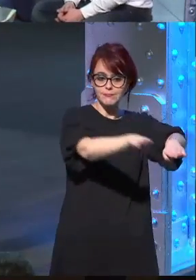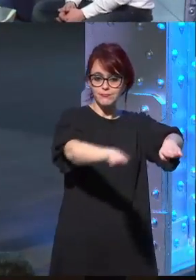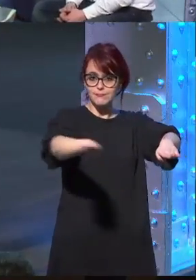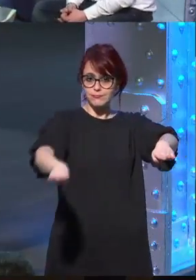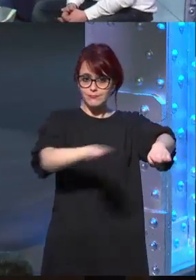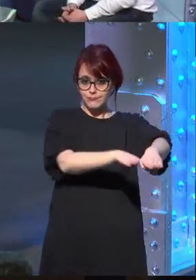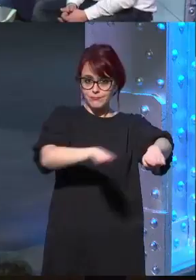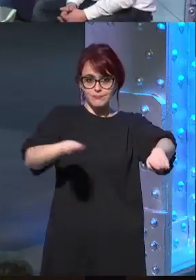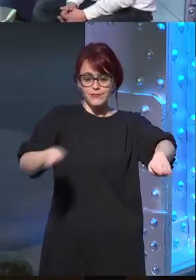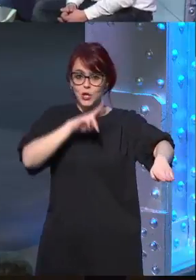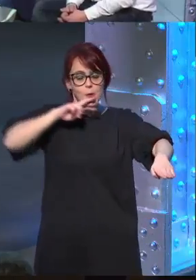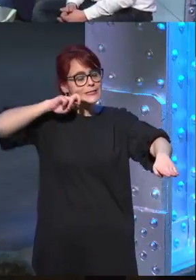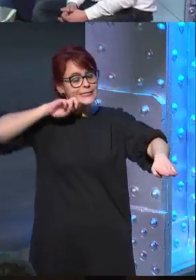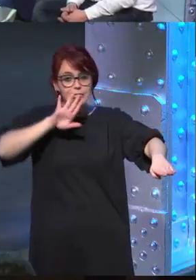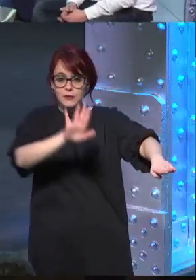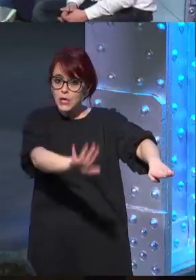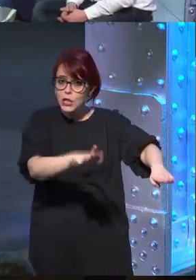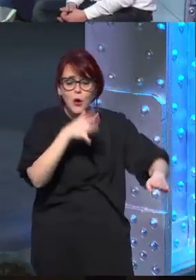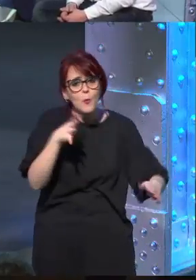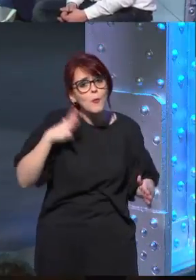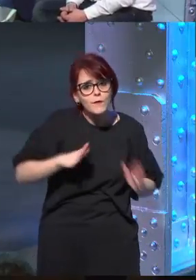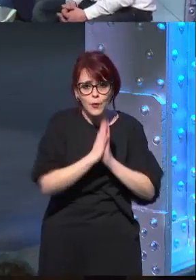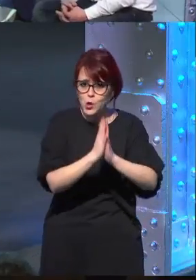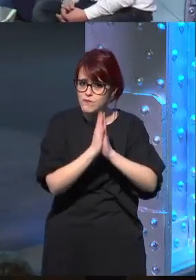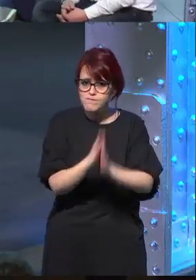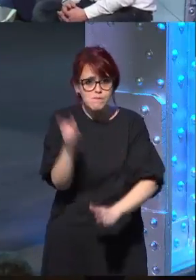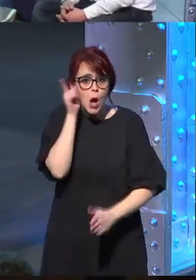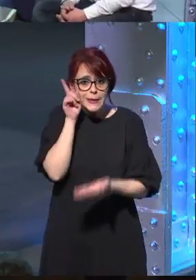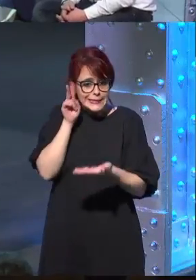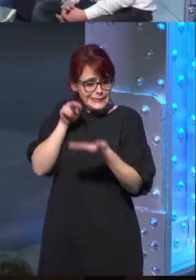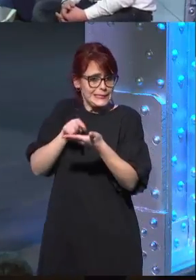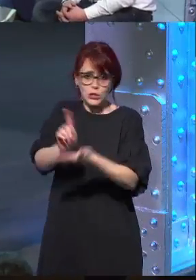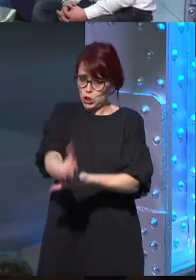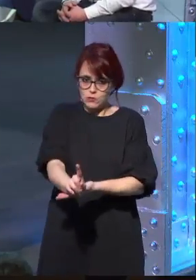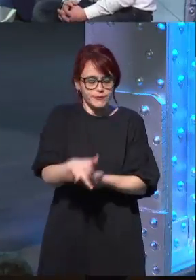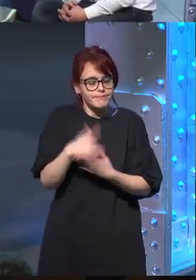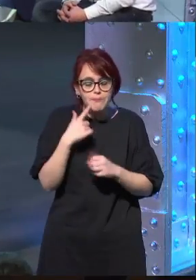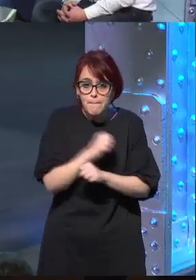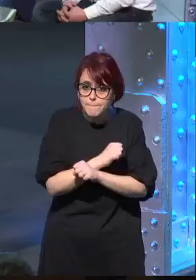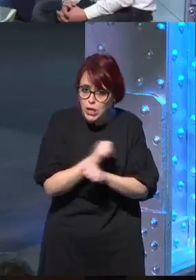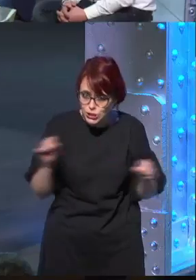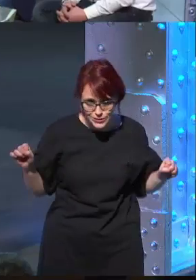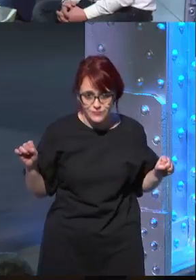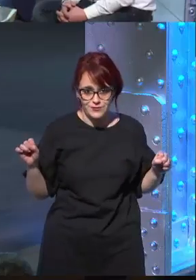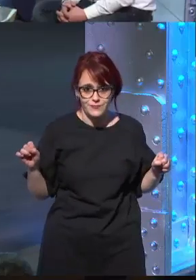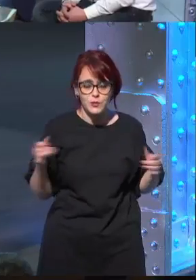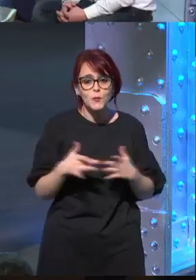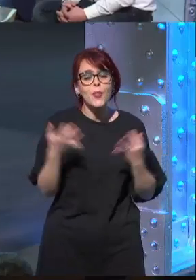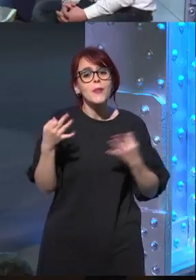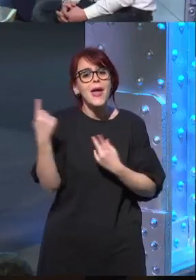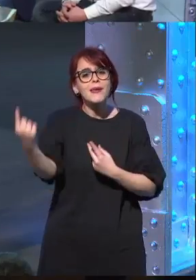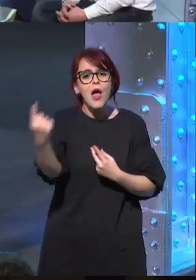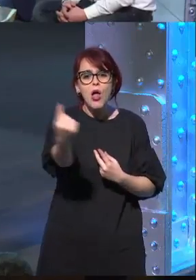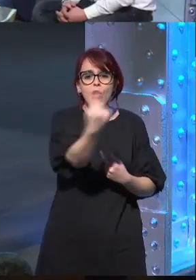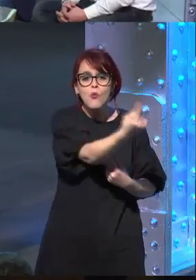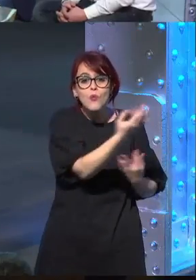those who could not control themselves. I asked them to please not check the mobile phones and to pay attention